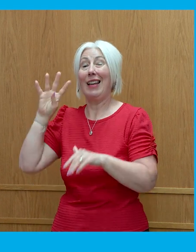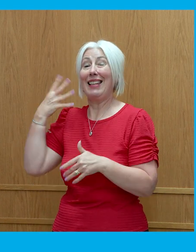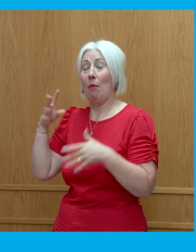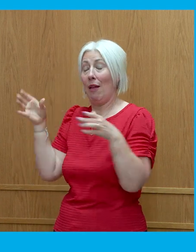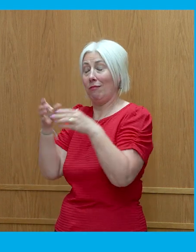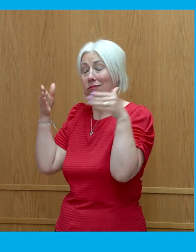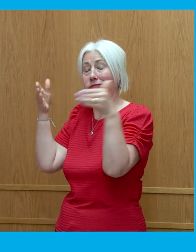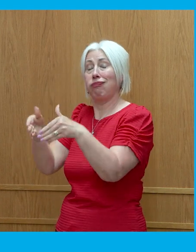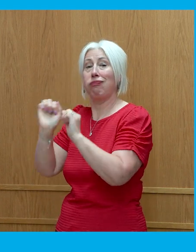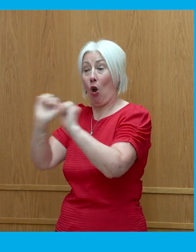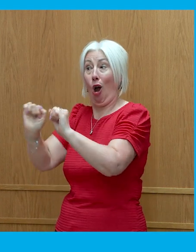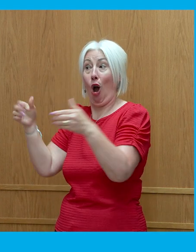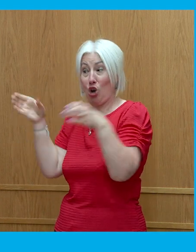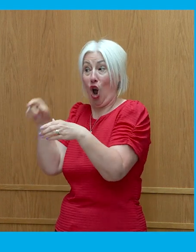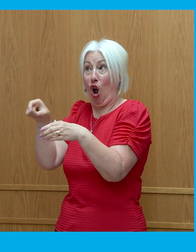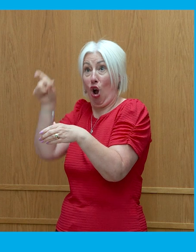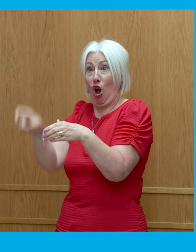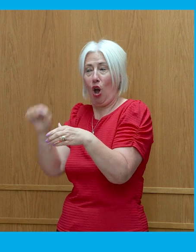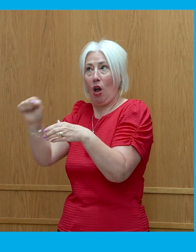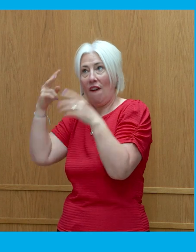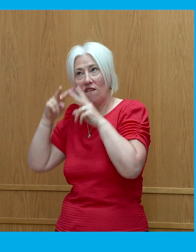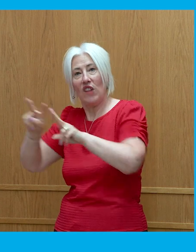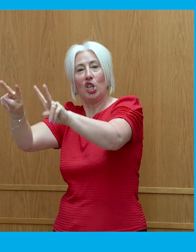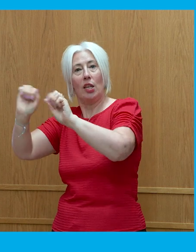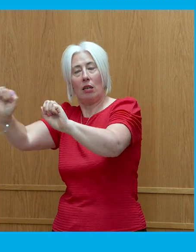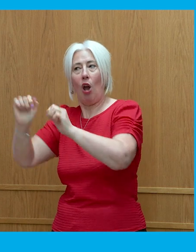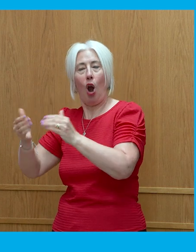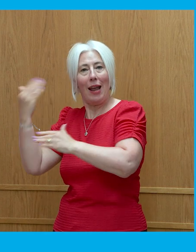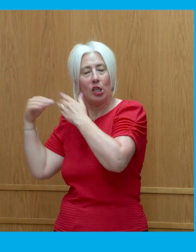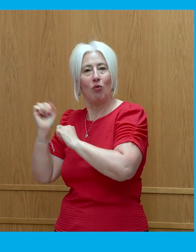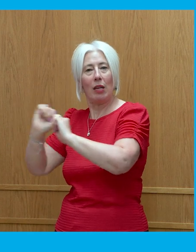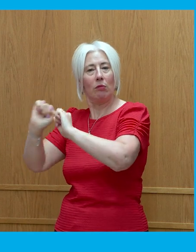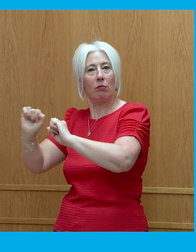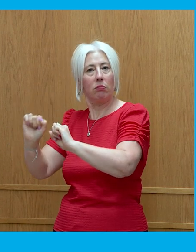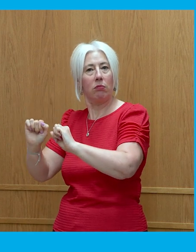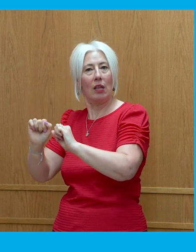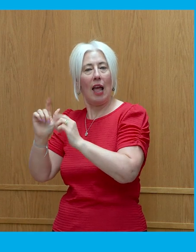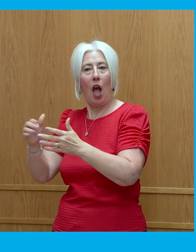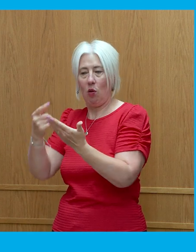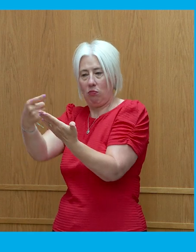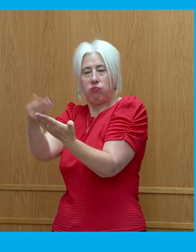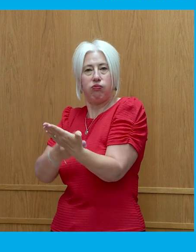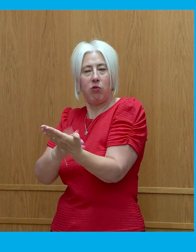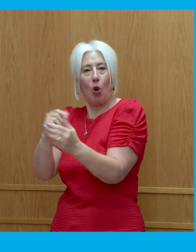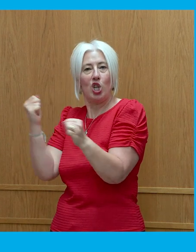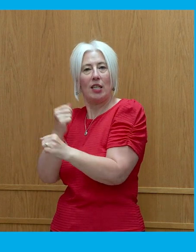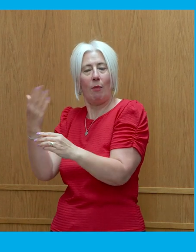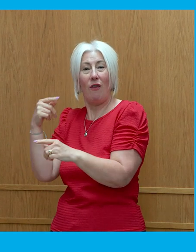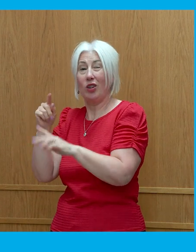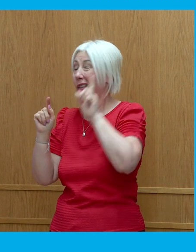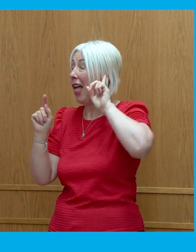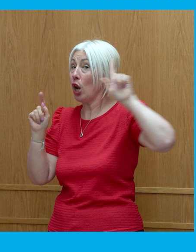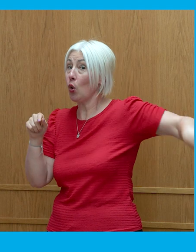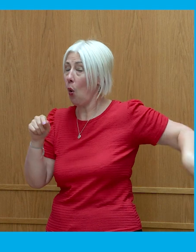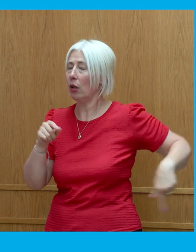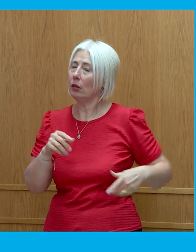on her and her vision and her history and her her resume and just ignore him. Which